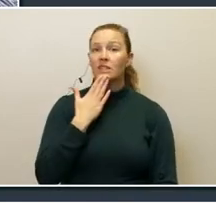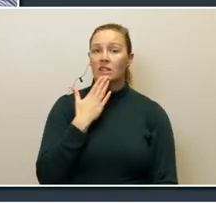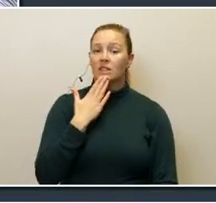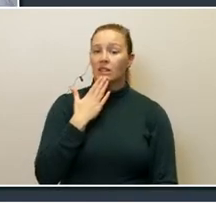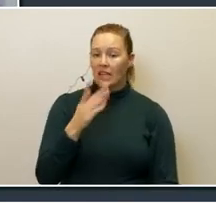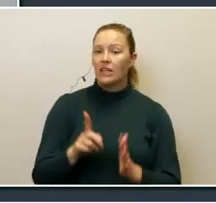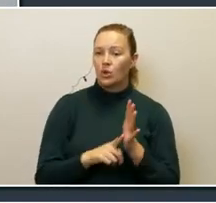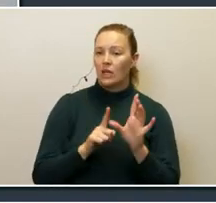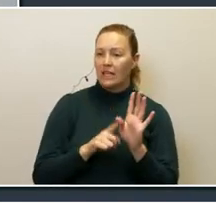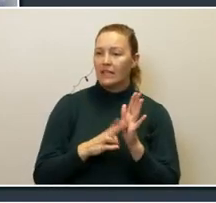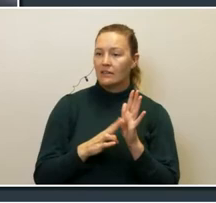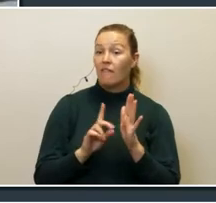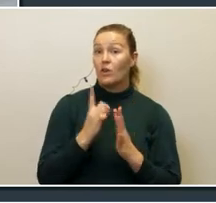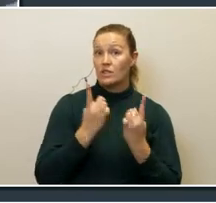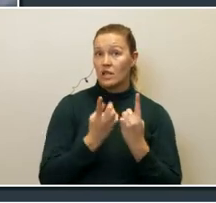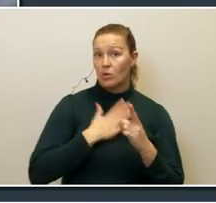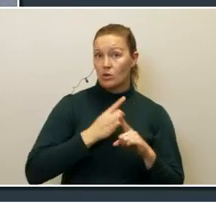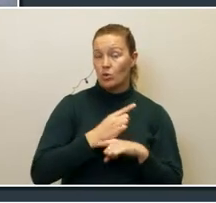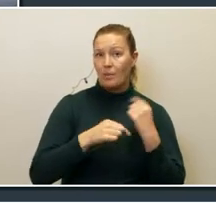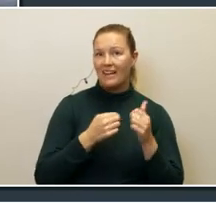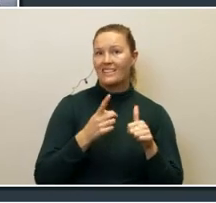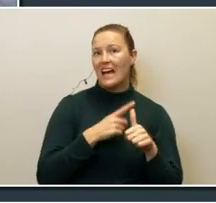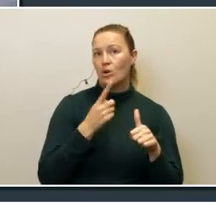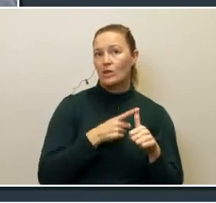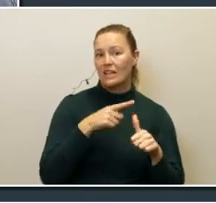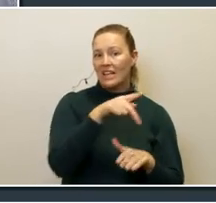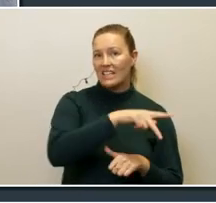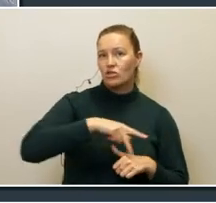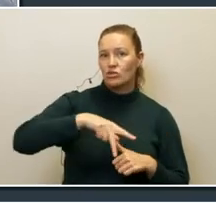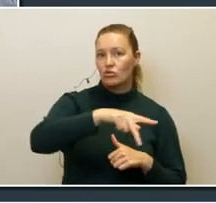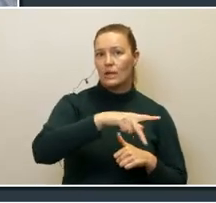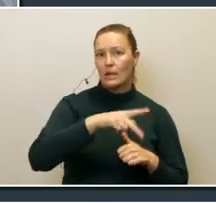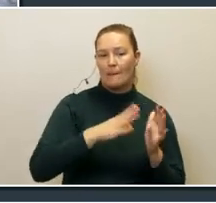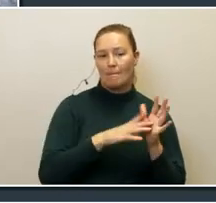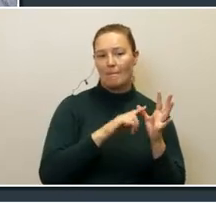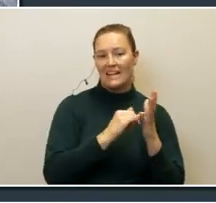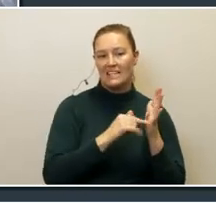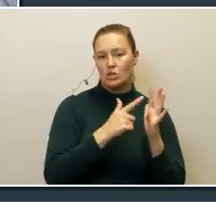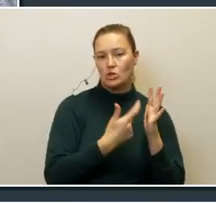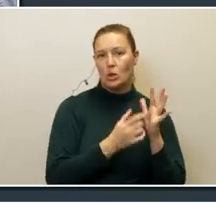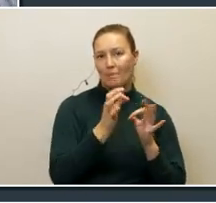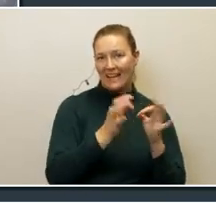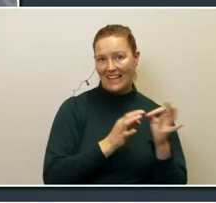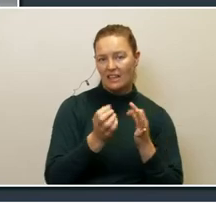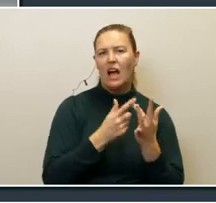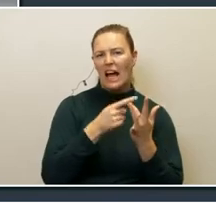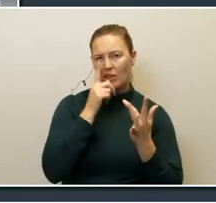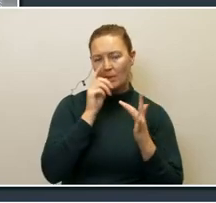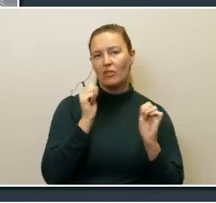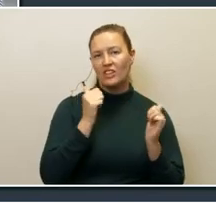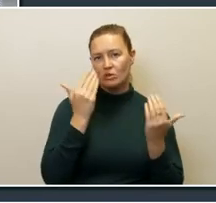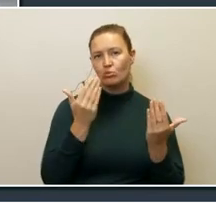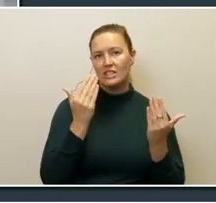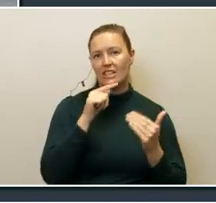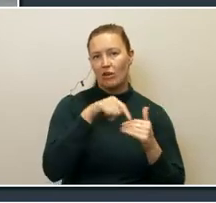the first item I'll refer to is the Ahuriri Estuary Master Plan, which we've already heard other presentations on, so I